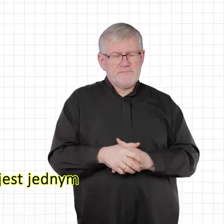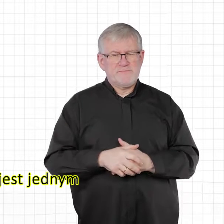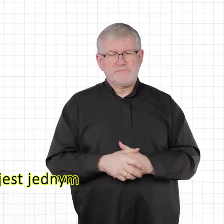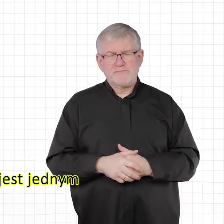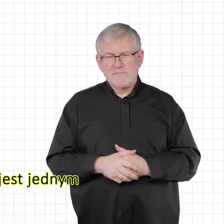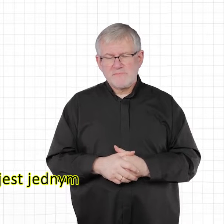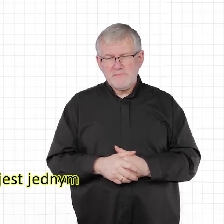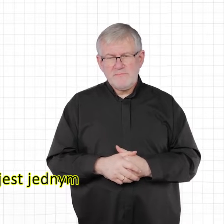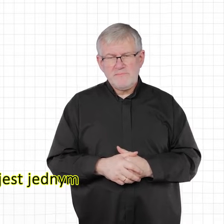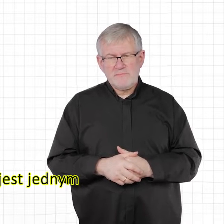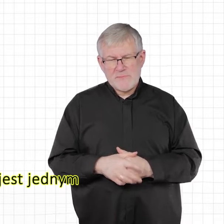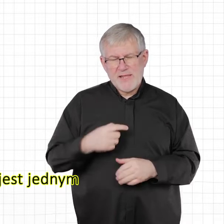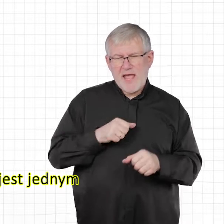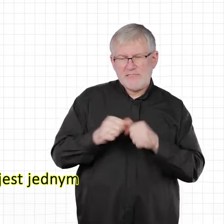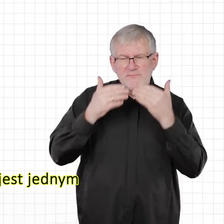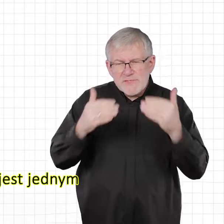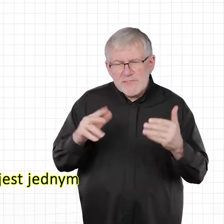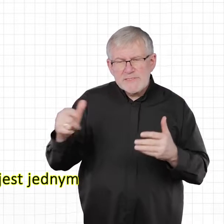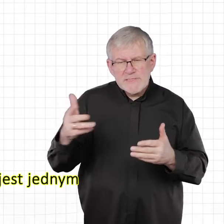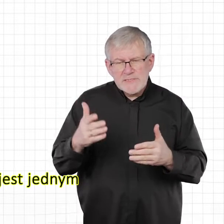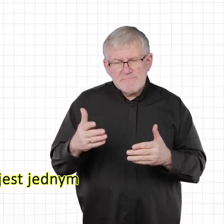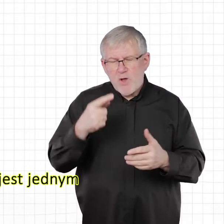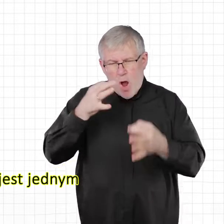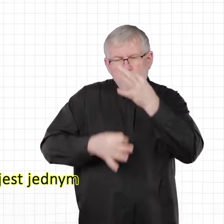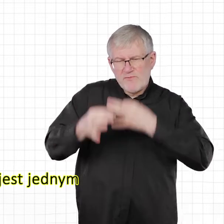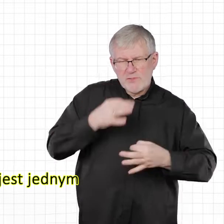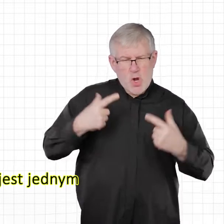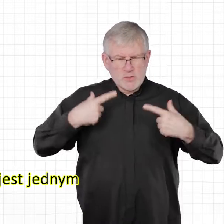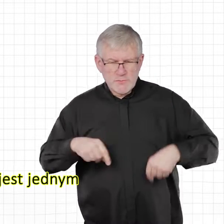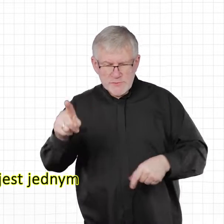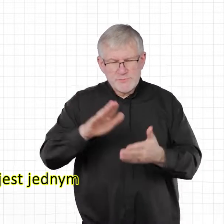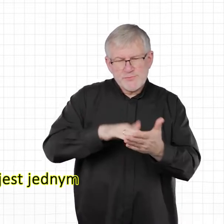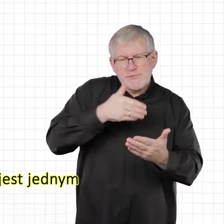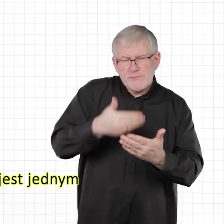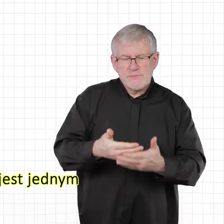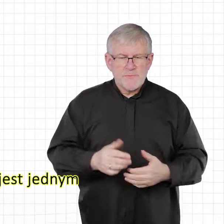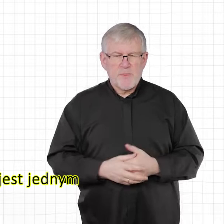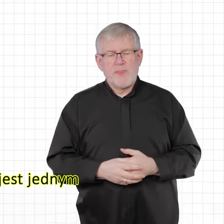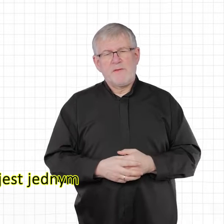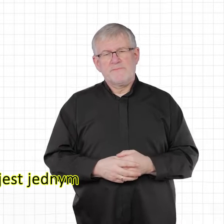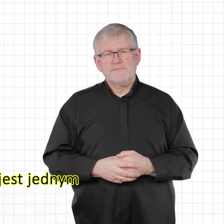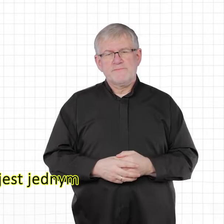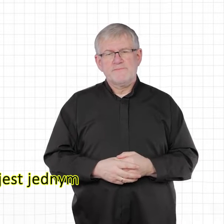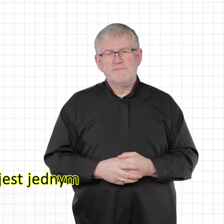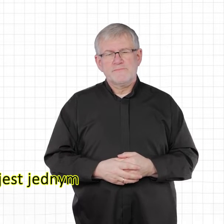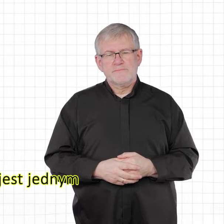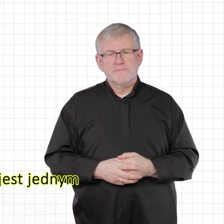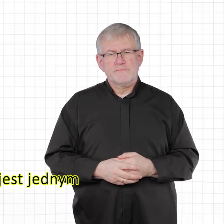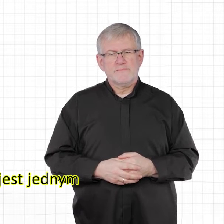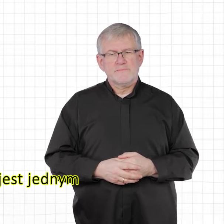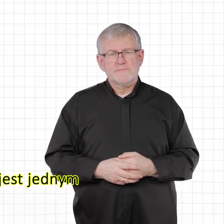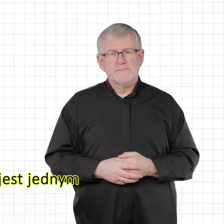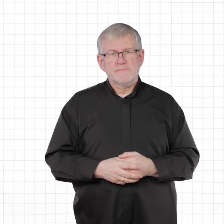But in our national curriculum, gender equality is one of the main pillars. We have like 6